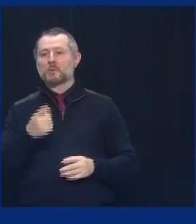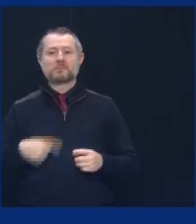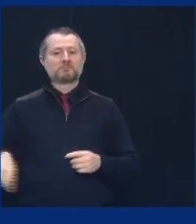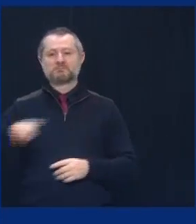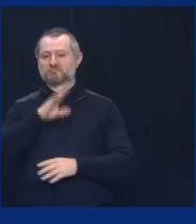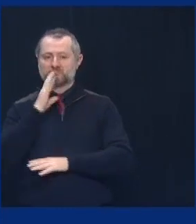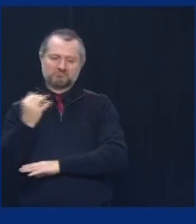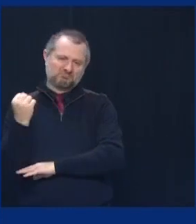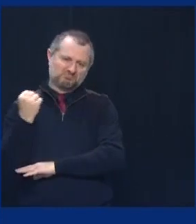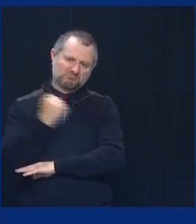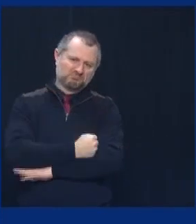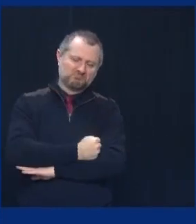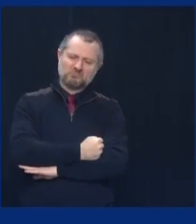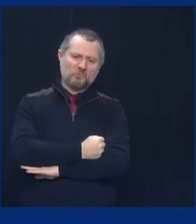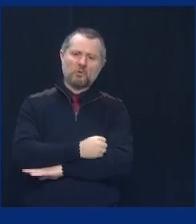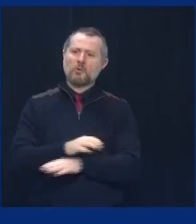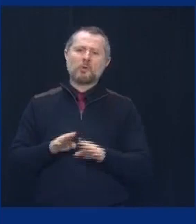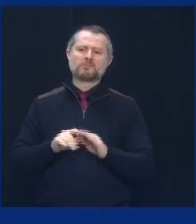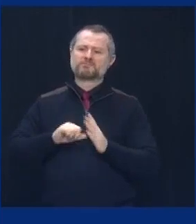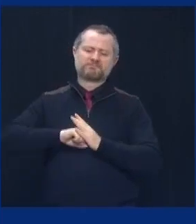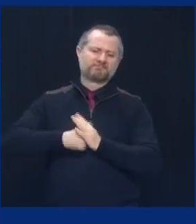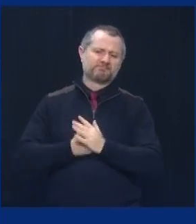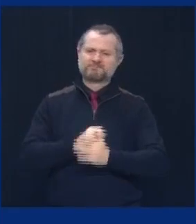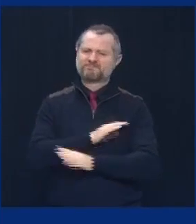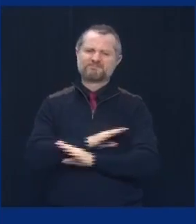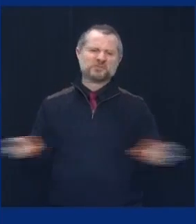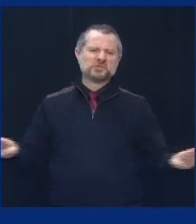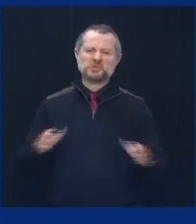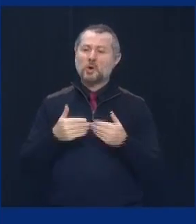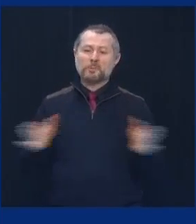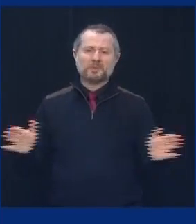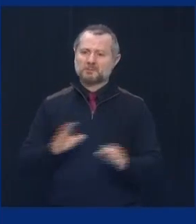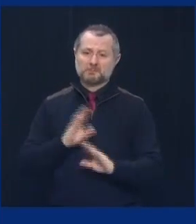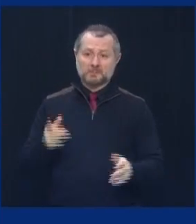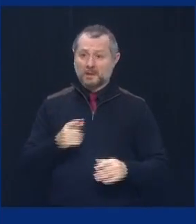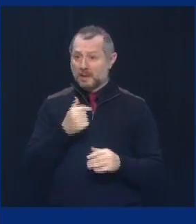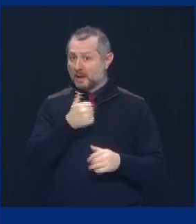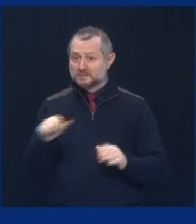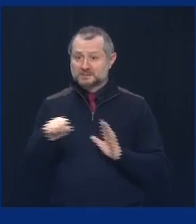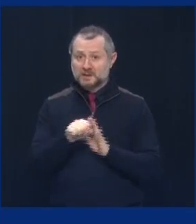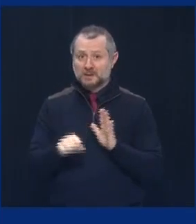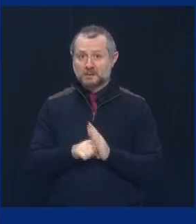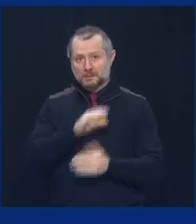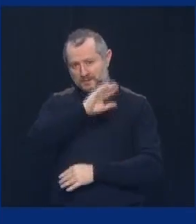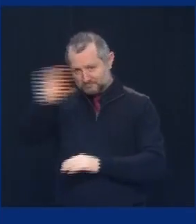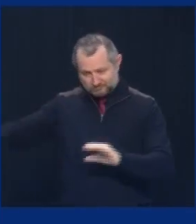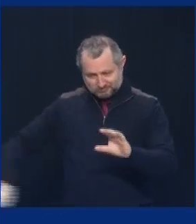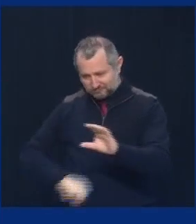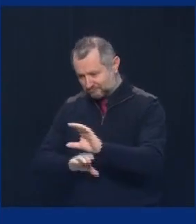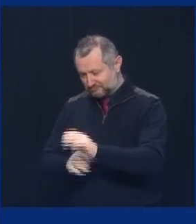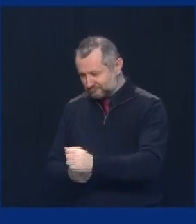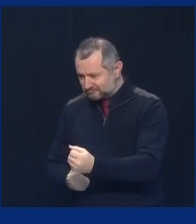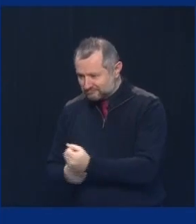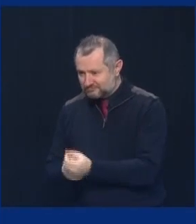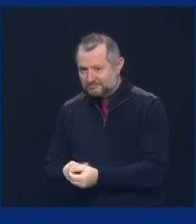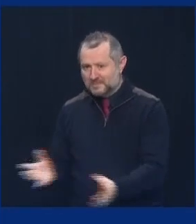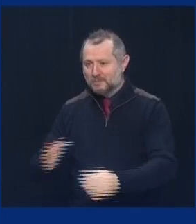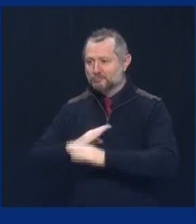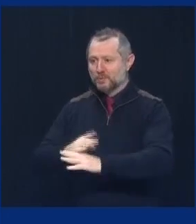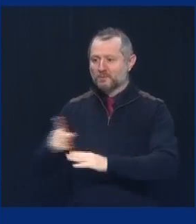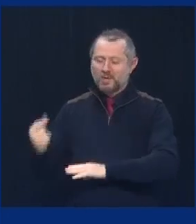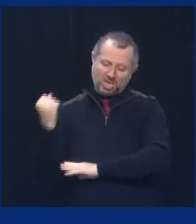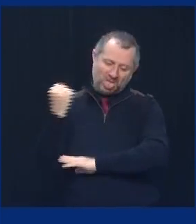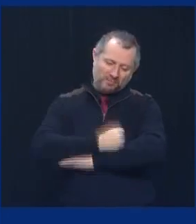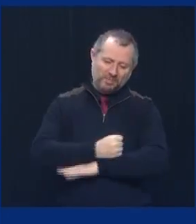business for good. Is there any state bailout or anything you can do to prevent the loss of many of